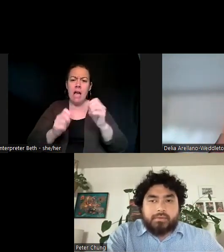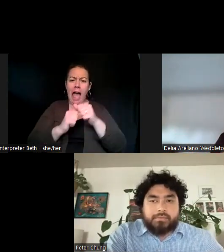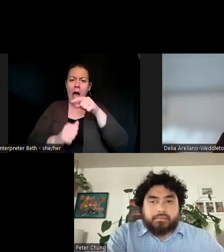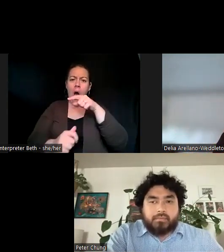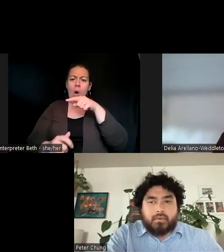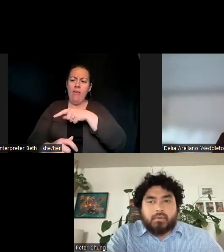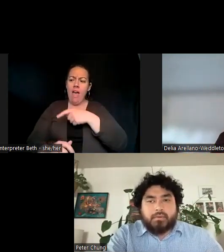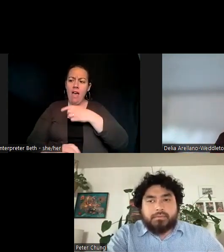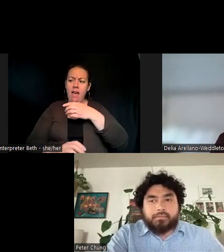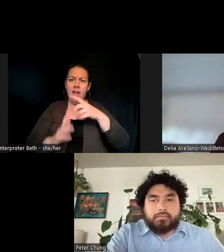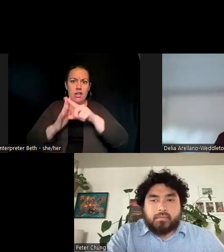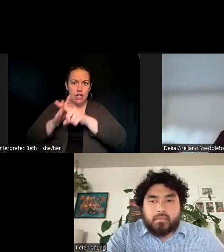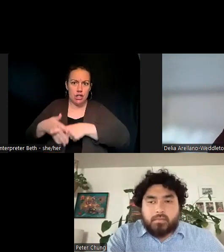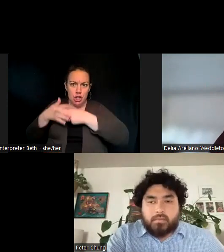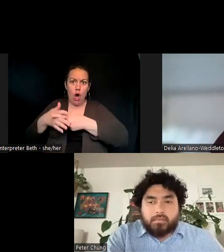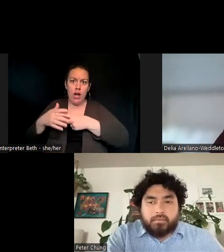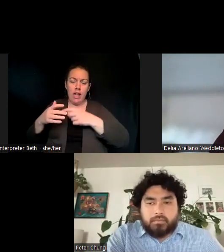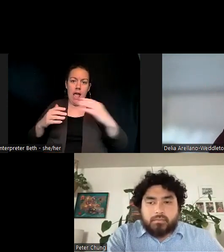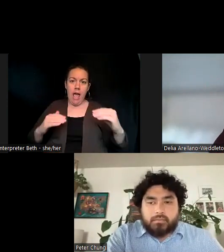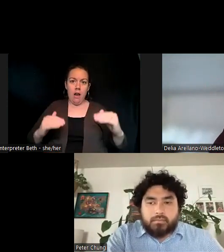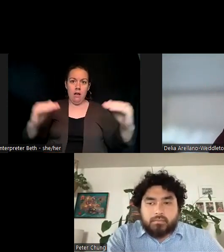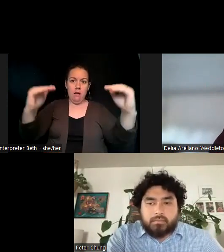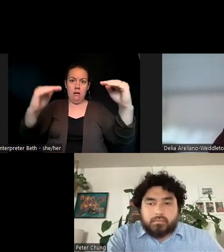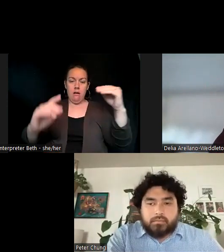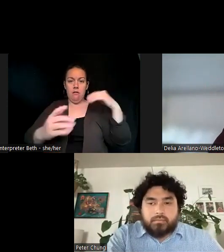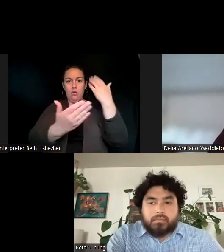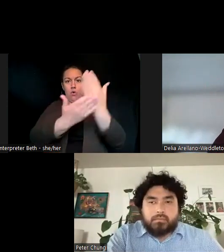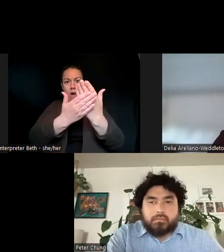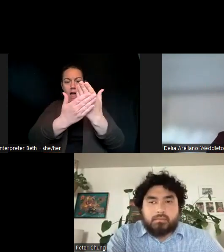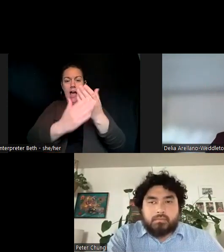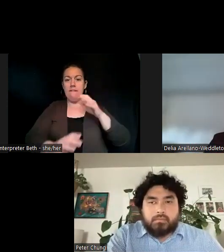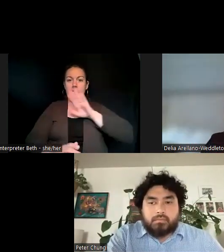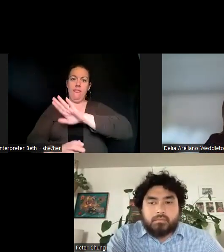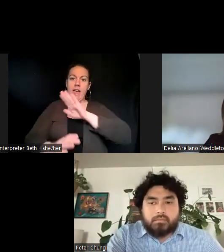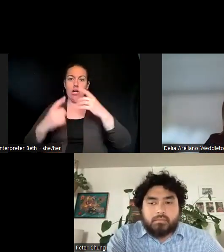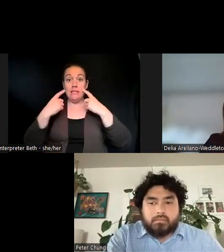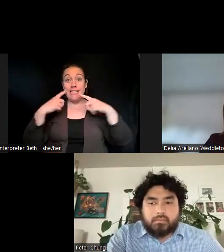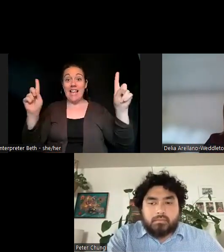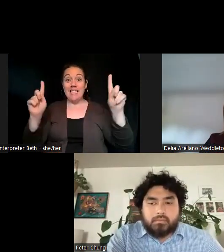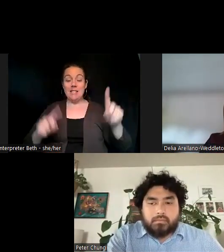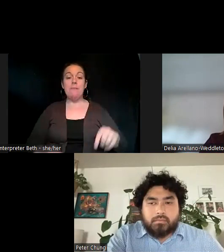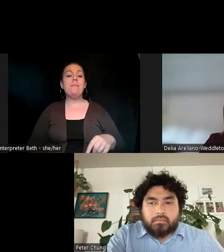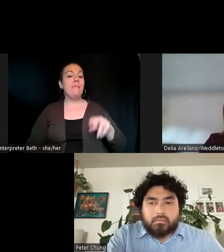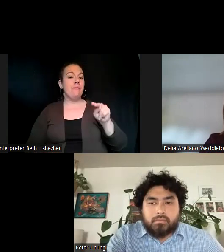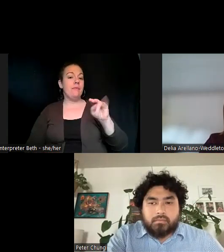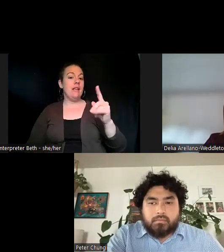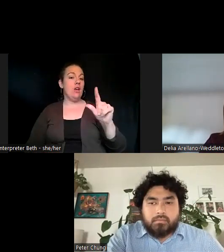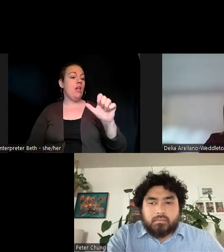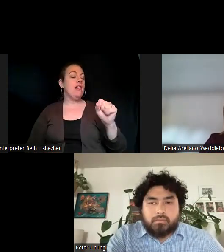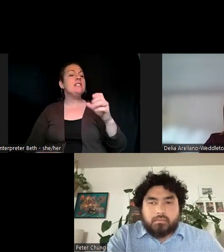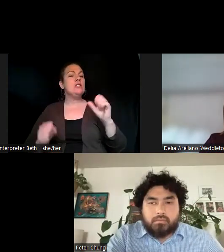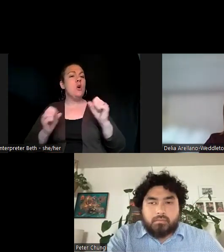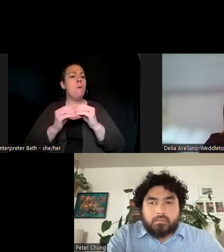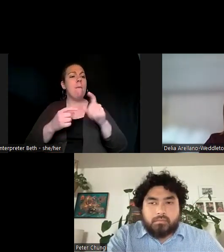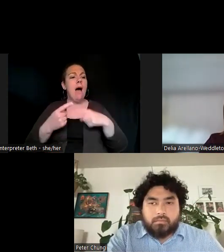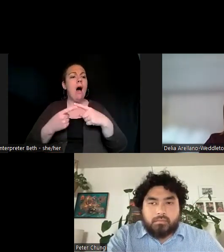can we learn from those locations? Yeah, that's a great question. I would say when we're thinking about promising